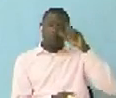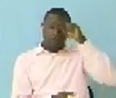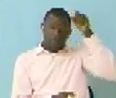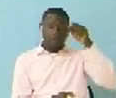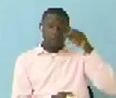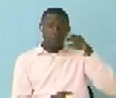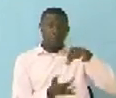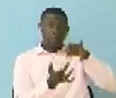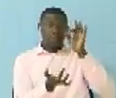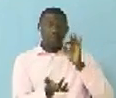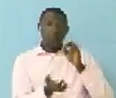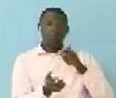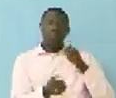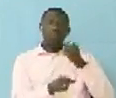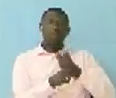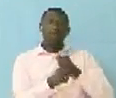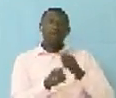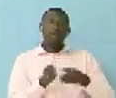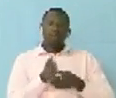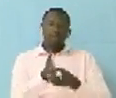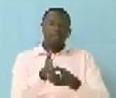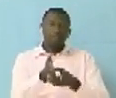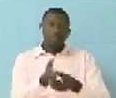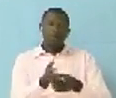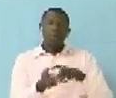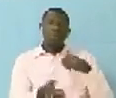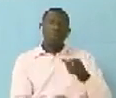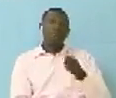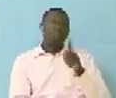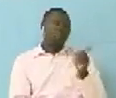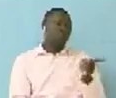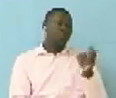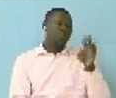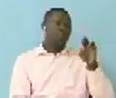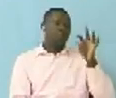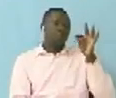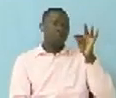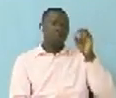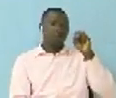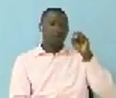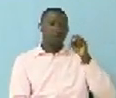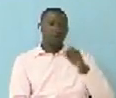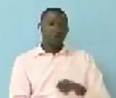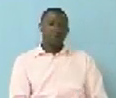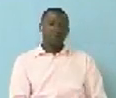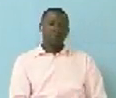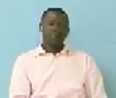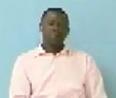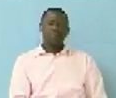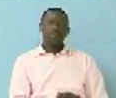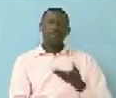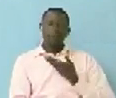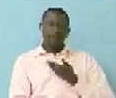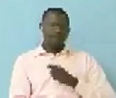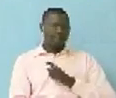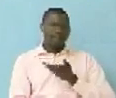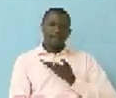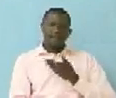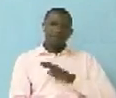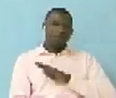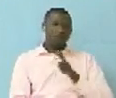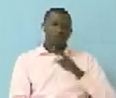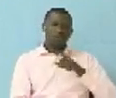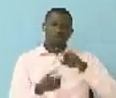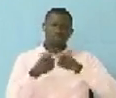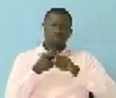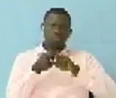ya Tombong ka ke President e Director di member marla GRTS la photo nyande. I have no connection with GRTS, so I wouldn't be able to say on that.